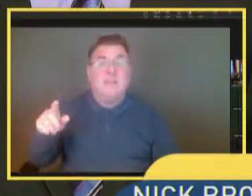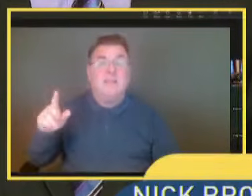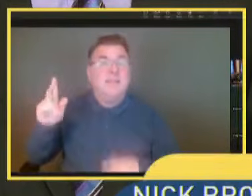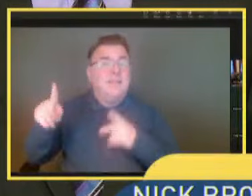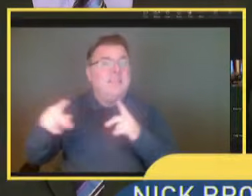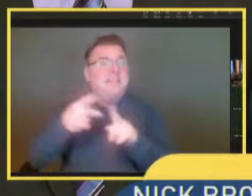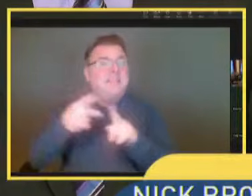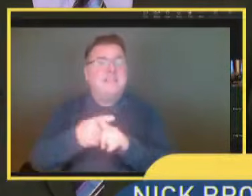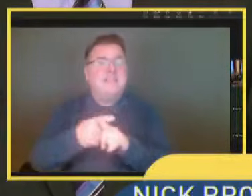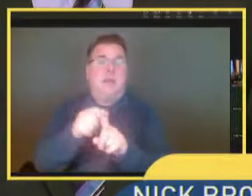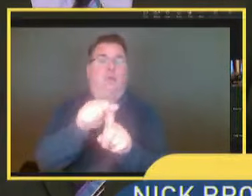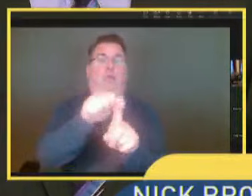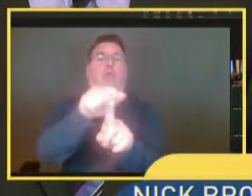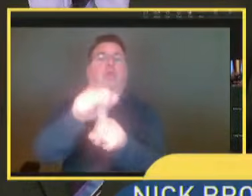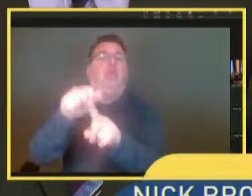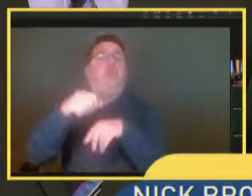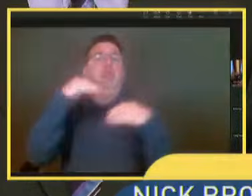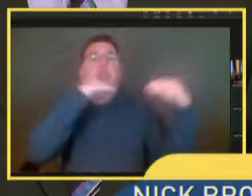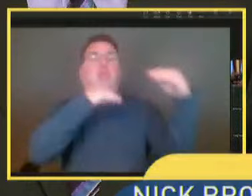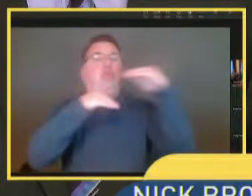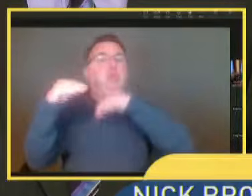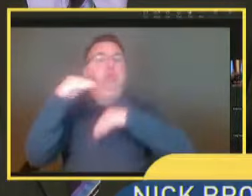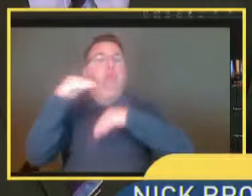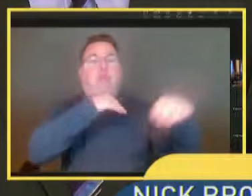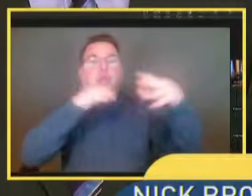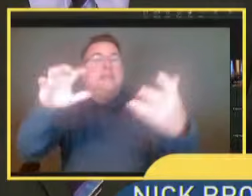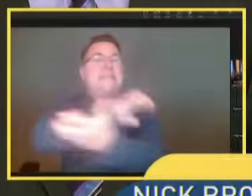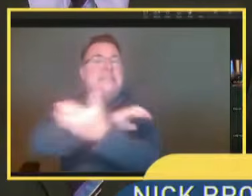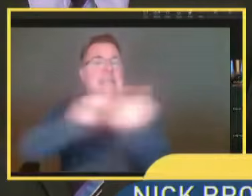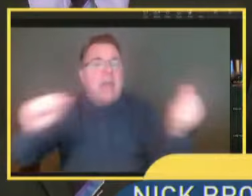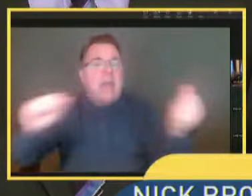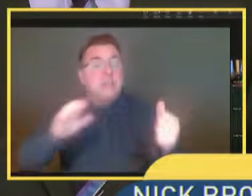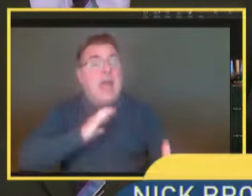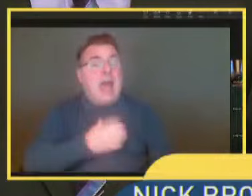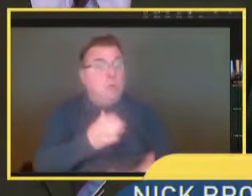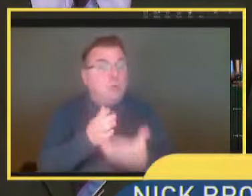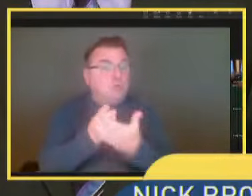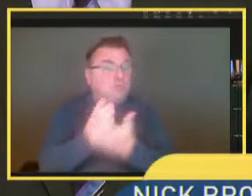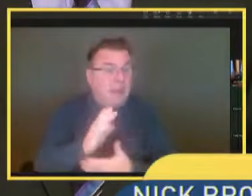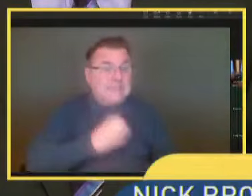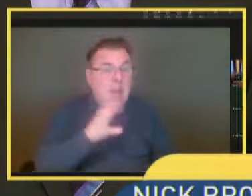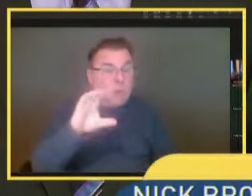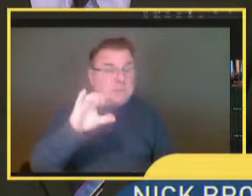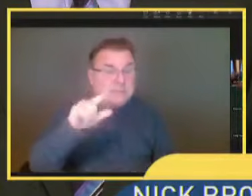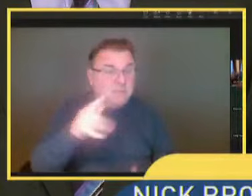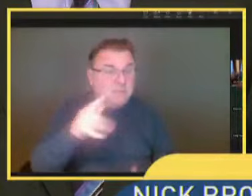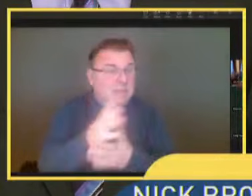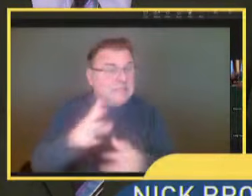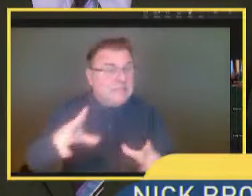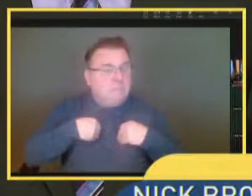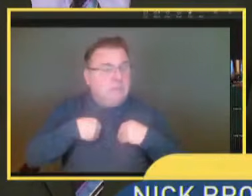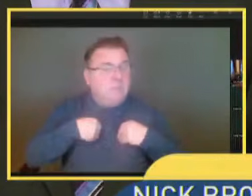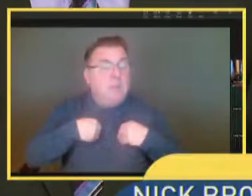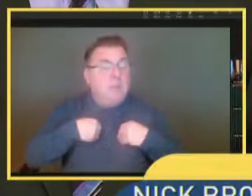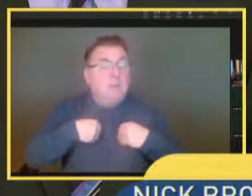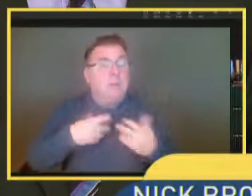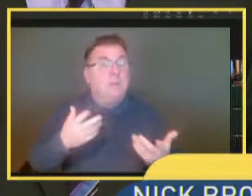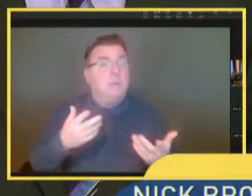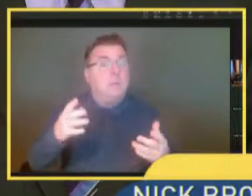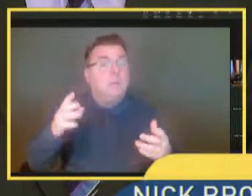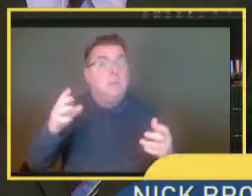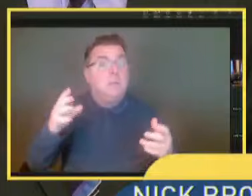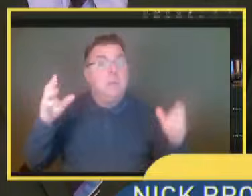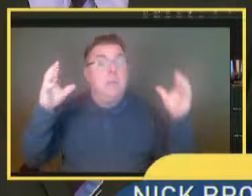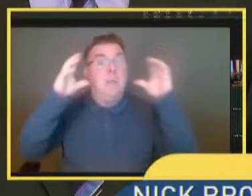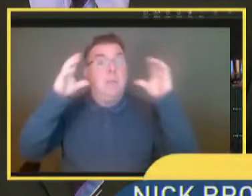deceitful excuse for the erosion of our civil rights is acceptable. For the president to keep getting away with this, he needs